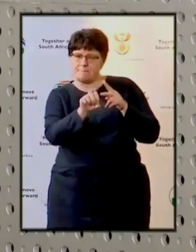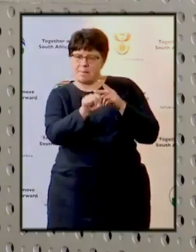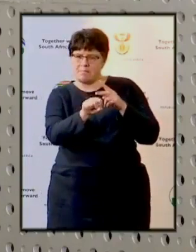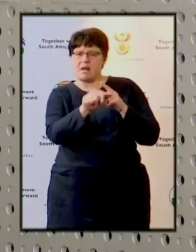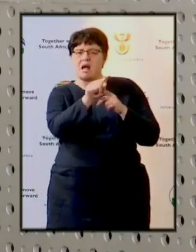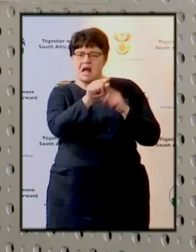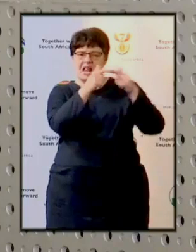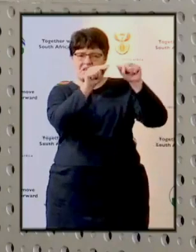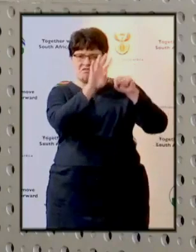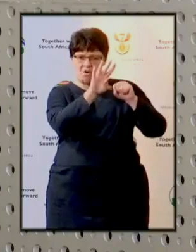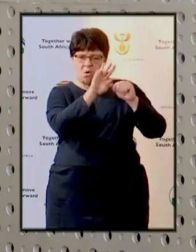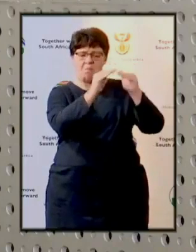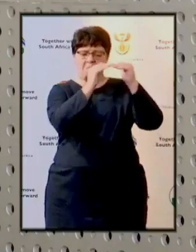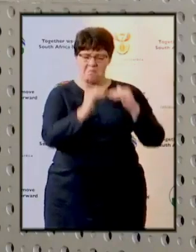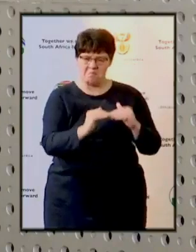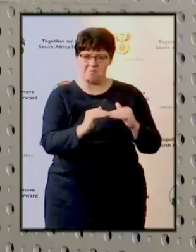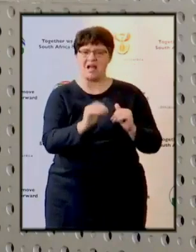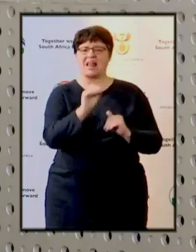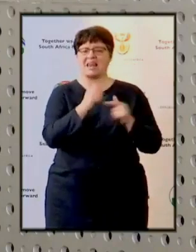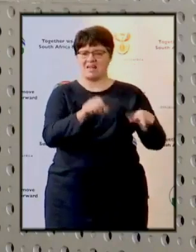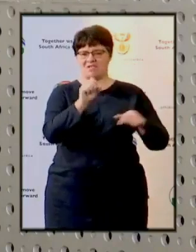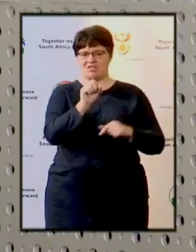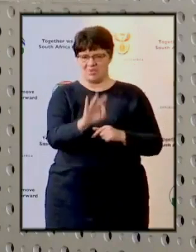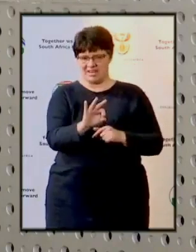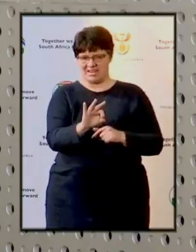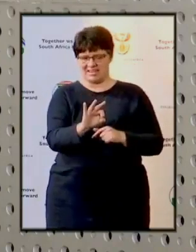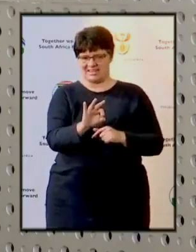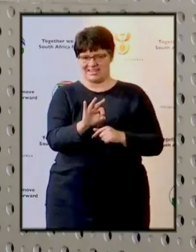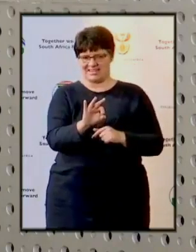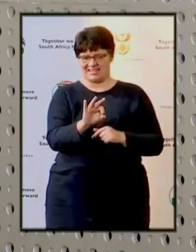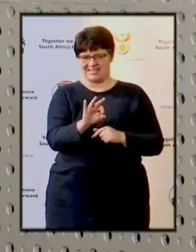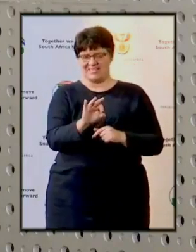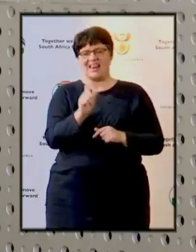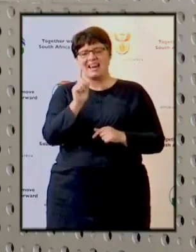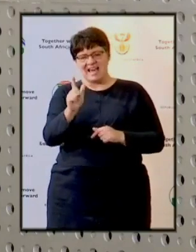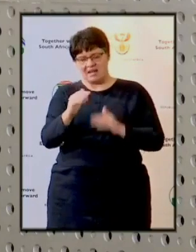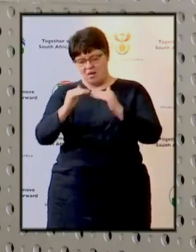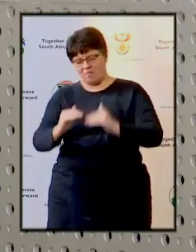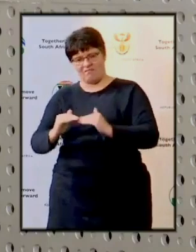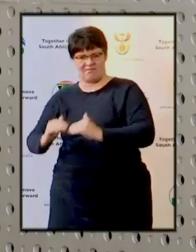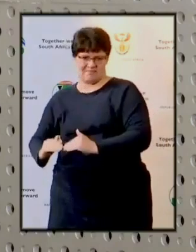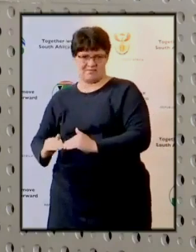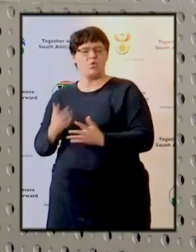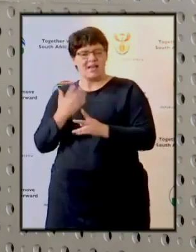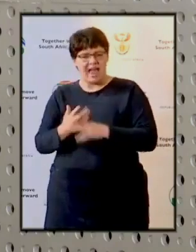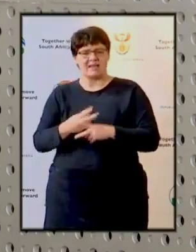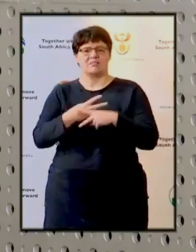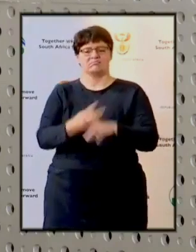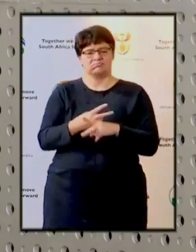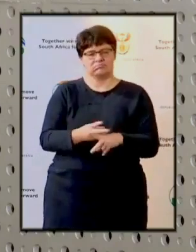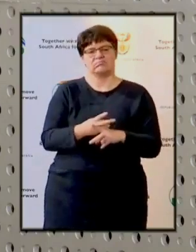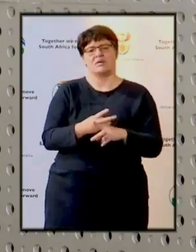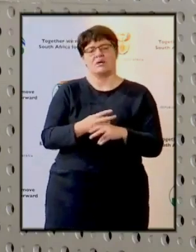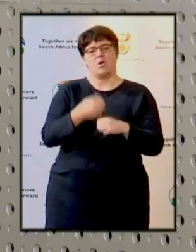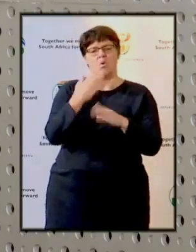3 and step by step get back to greater levels of production and